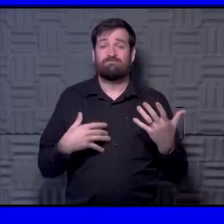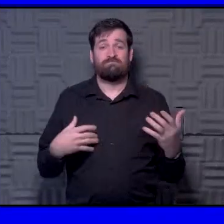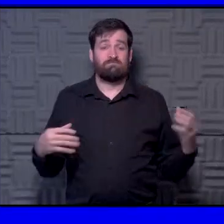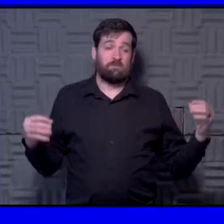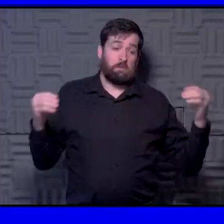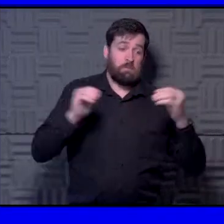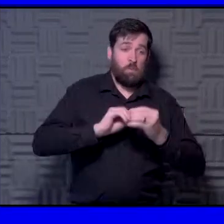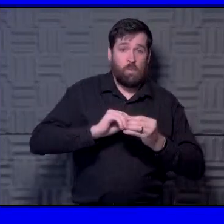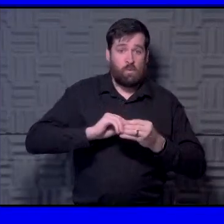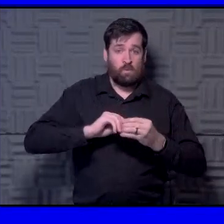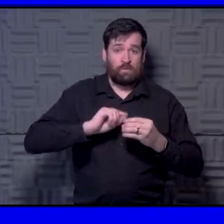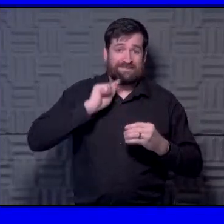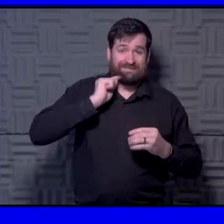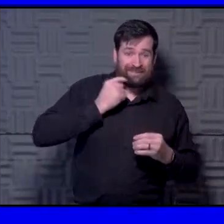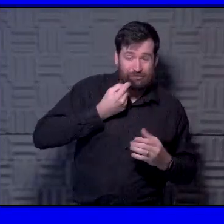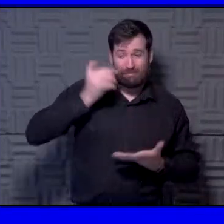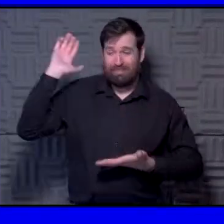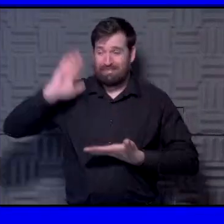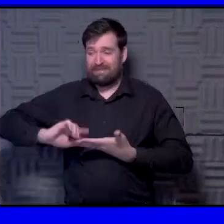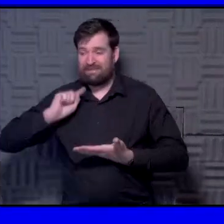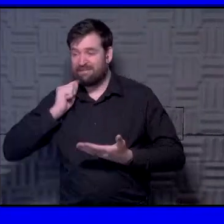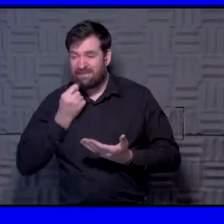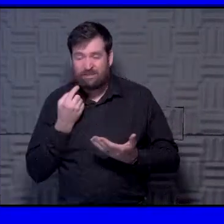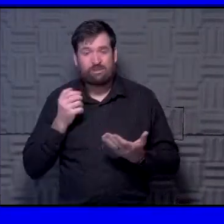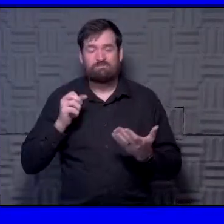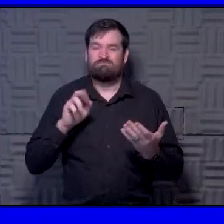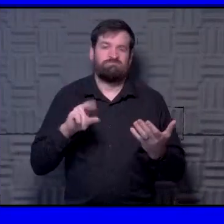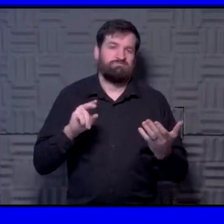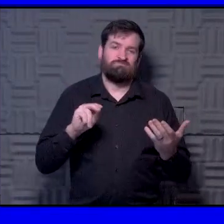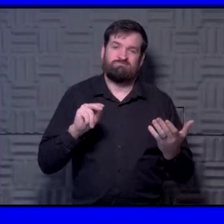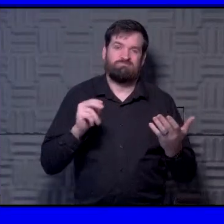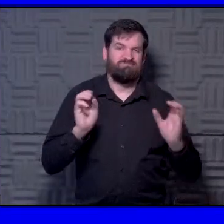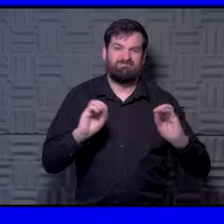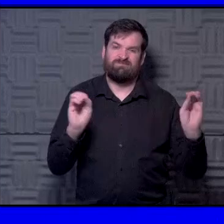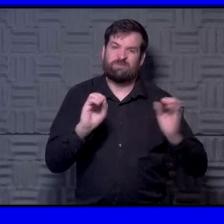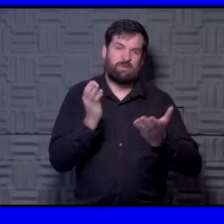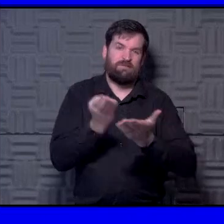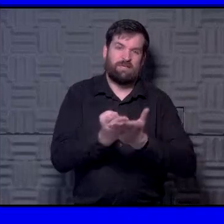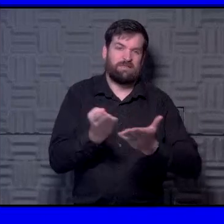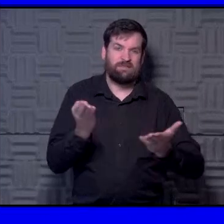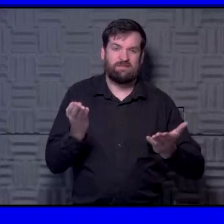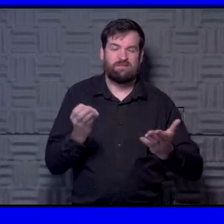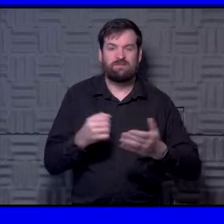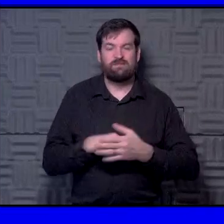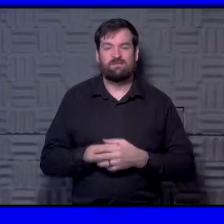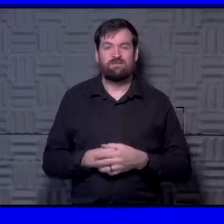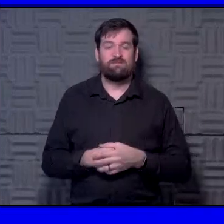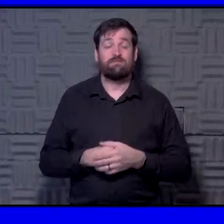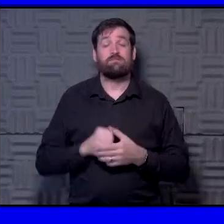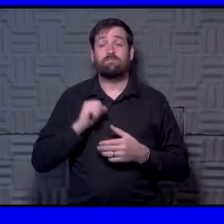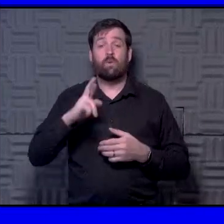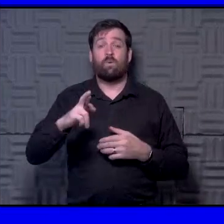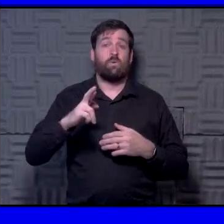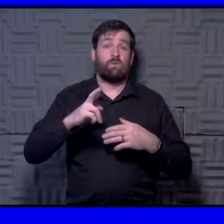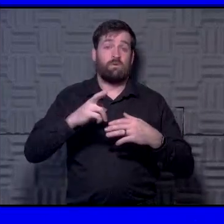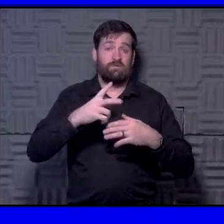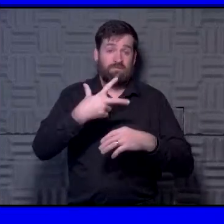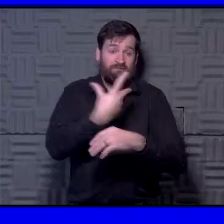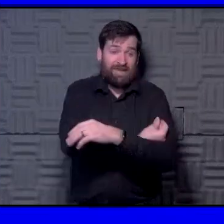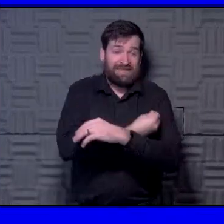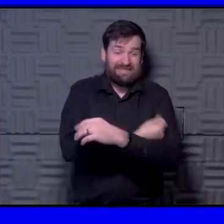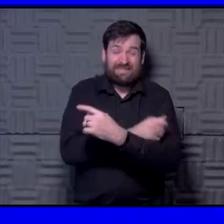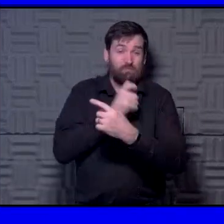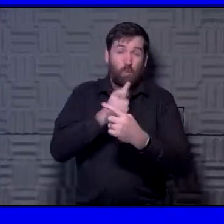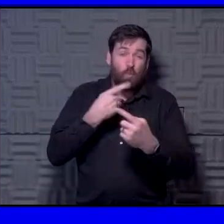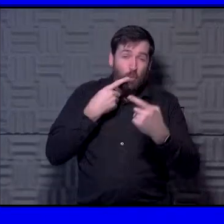less severe disease, or that there is evidence that it will not be, you won't gain protection from the